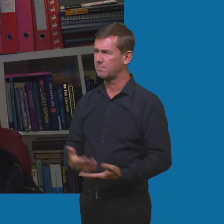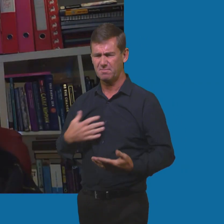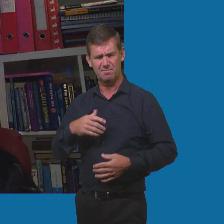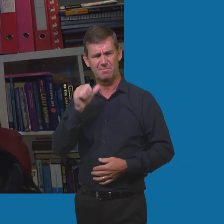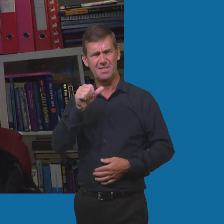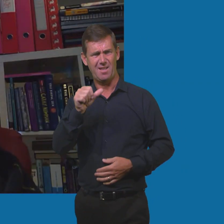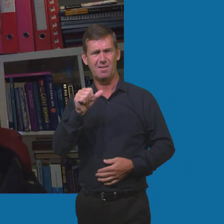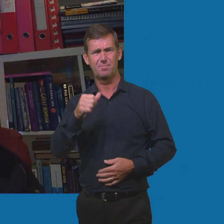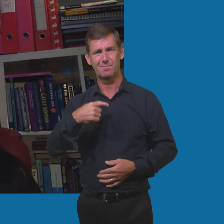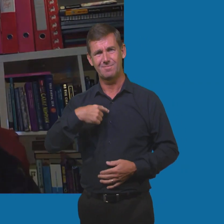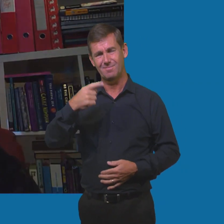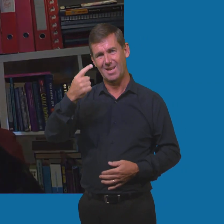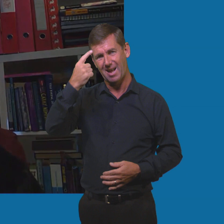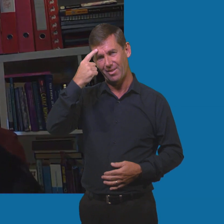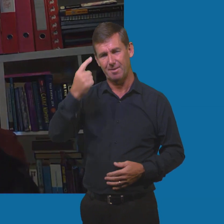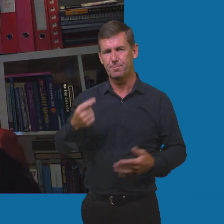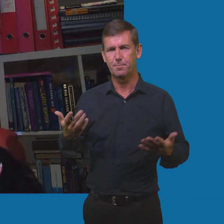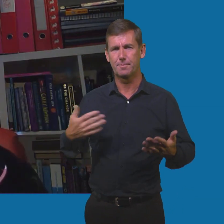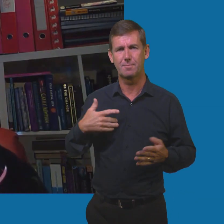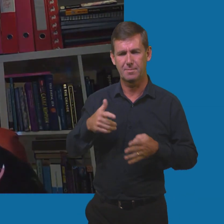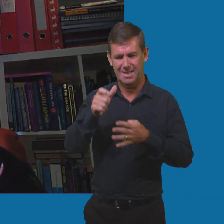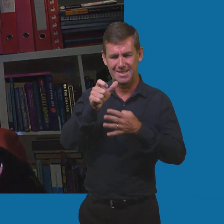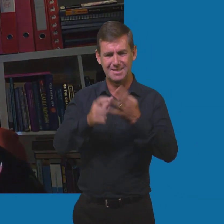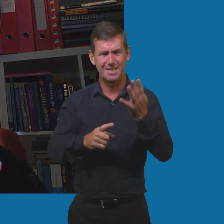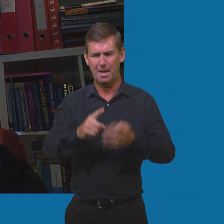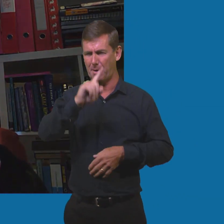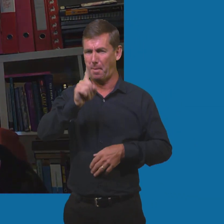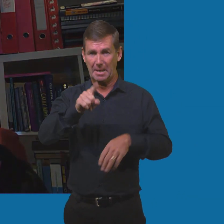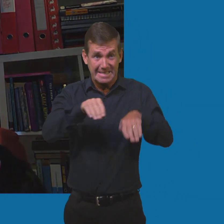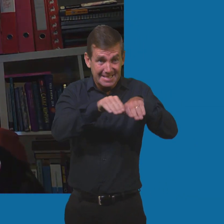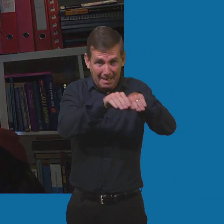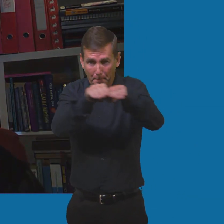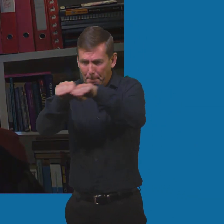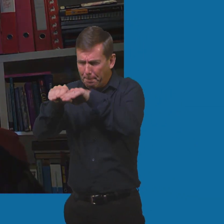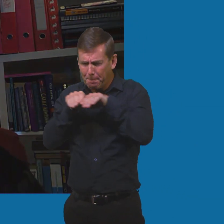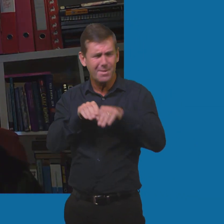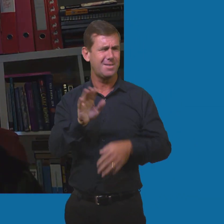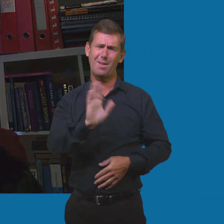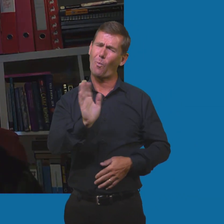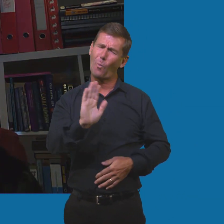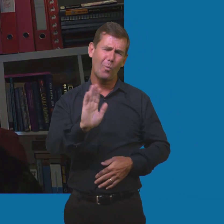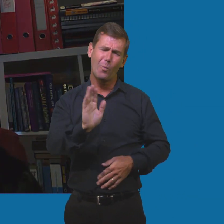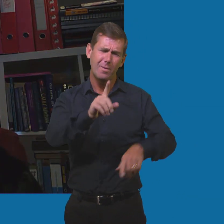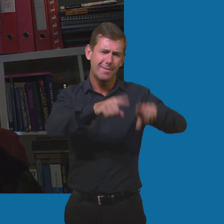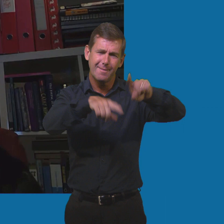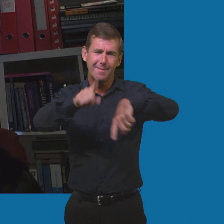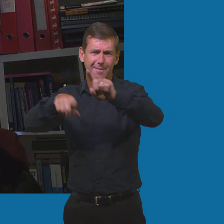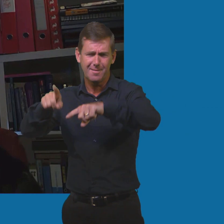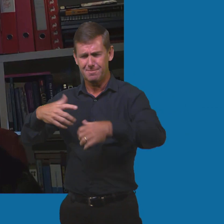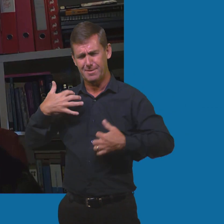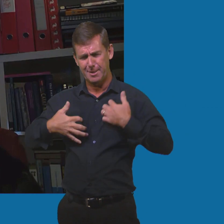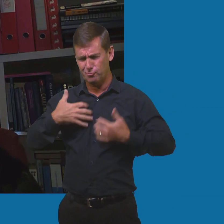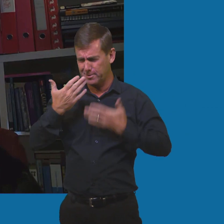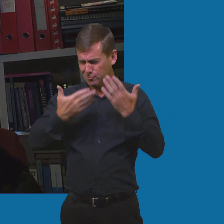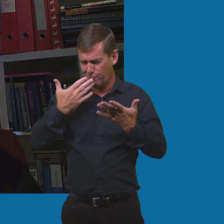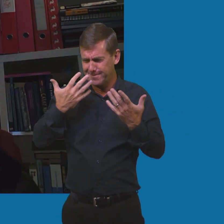bit of a... I mean, look, disabled people are not a homogenous group by any stretch, are we? So I think, we do all have interesting stories to tell.